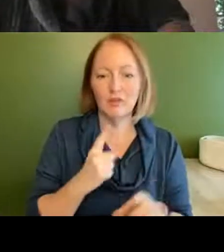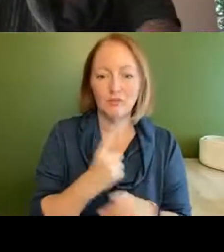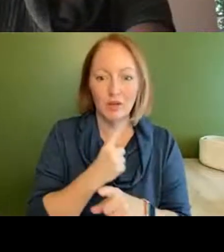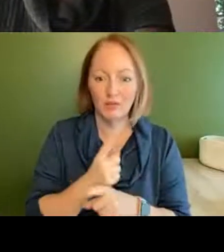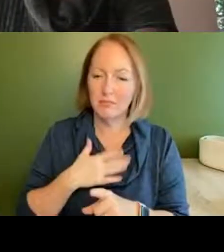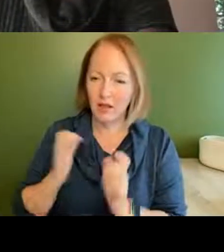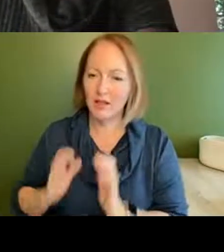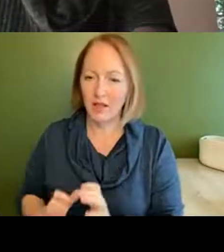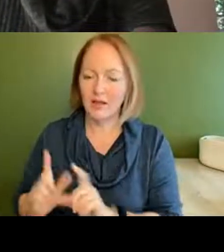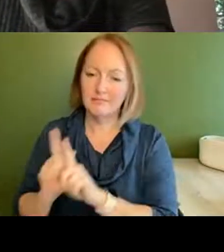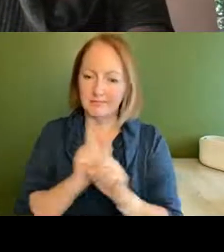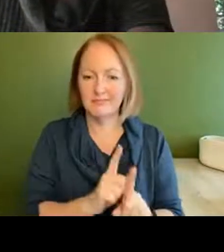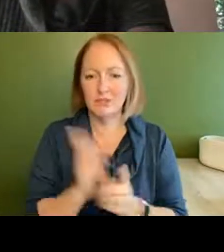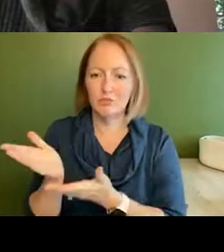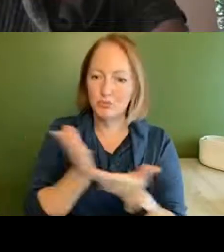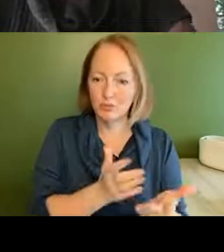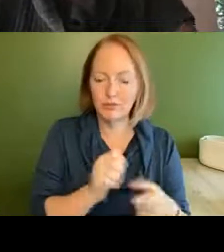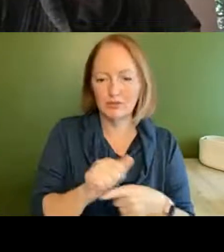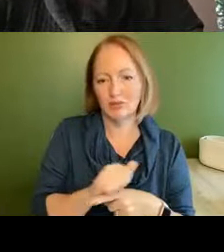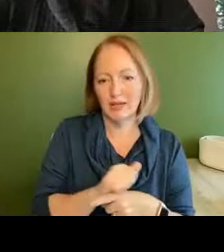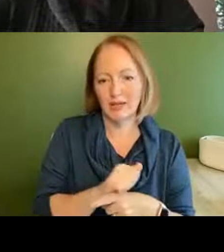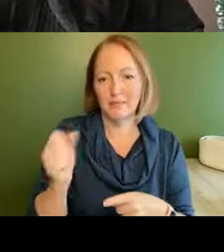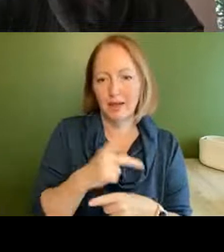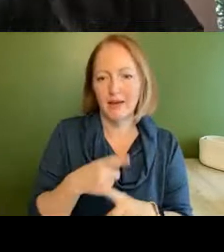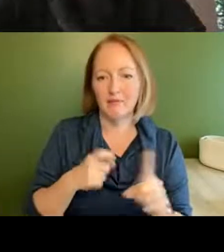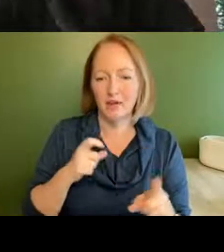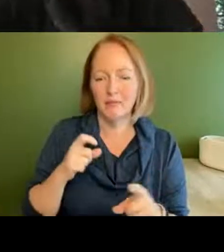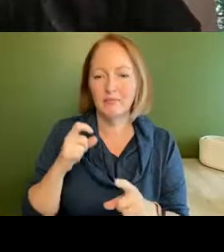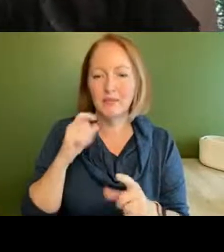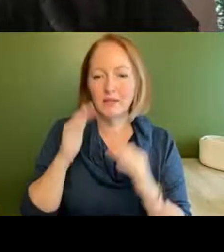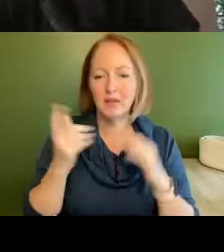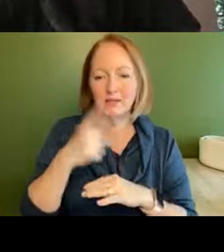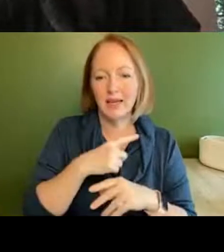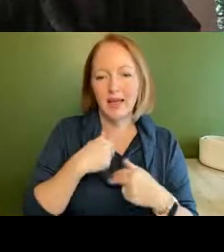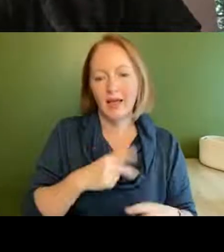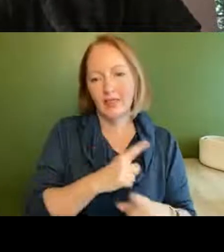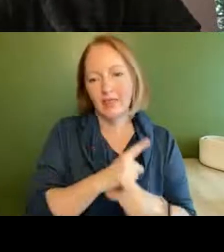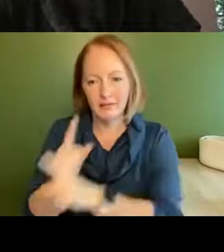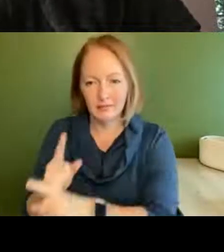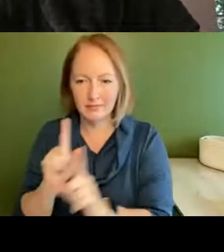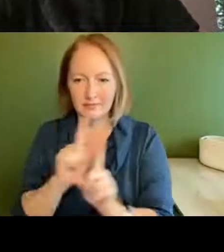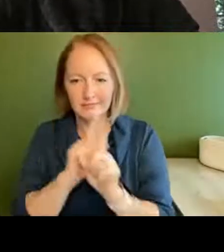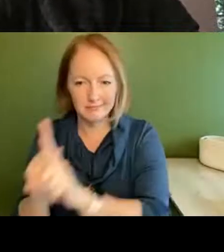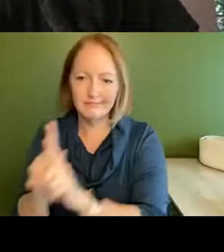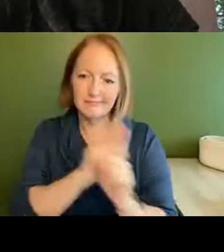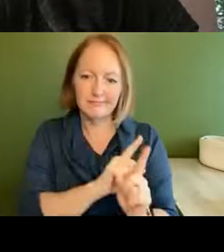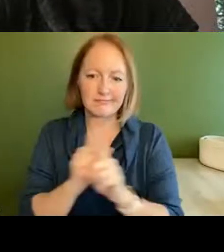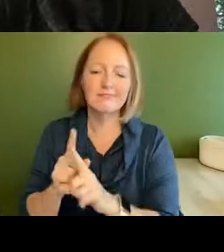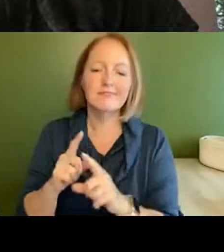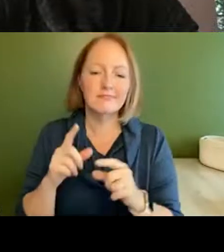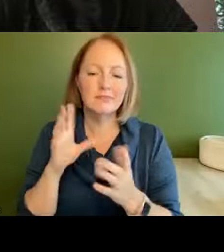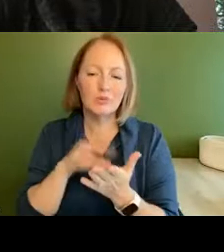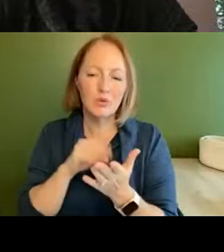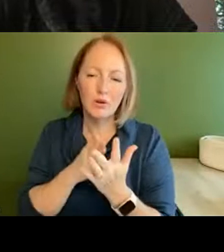clients. That's how you bring that training back from an adult day health to a residential facility. Because you lead by example, you learn